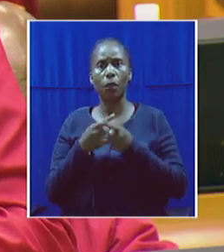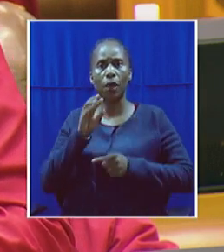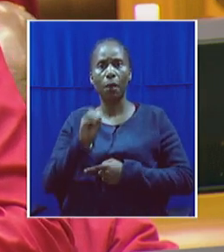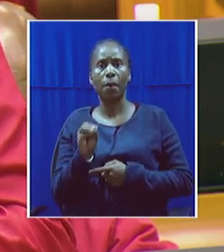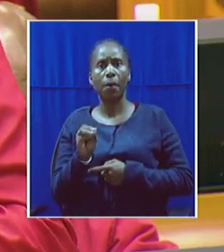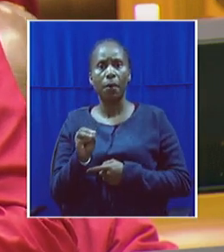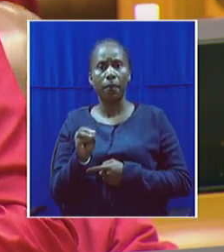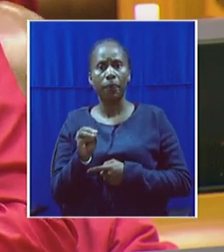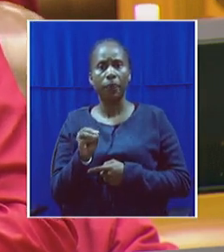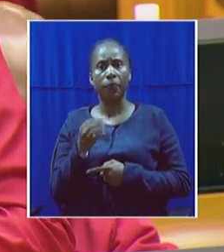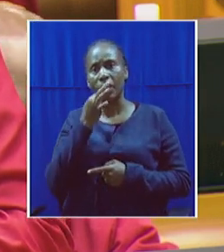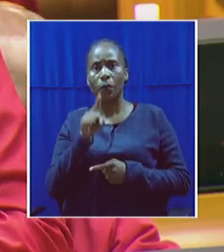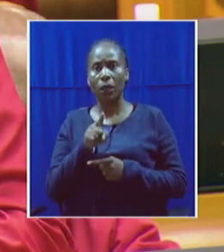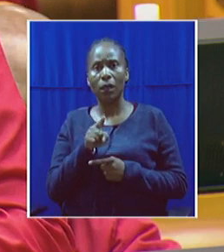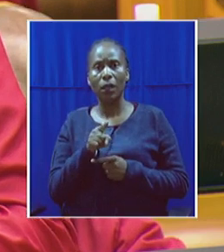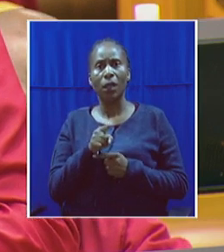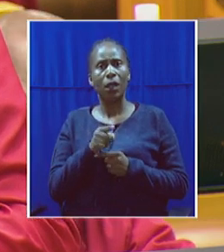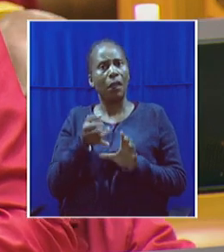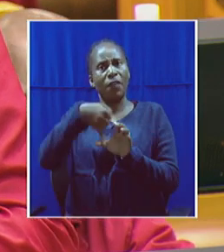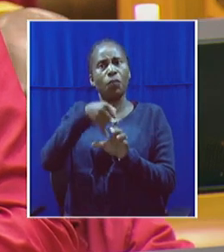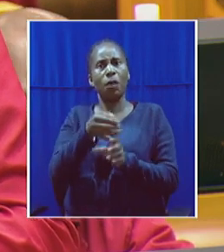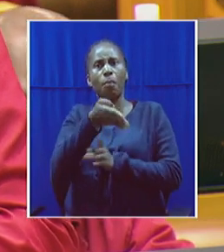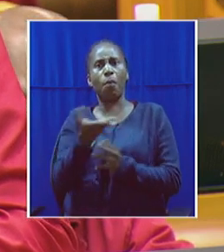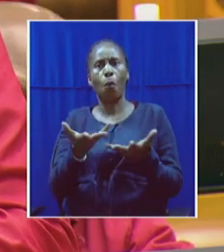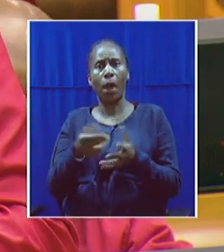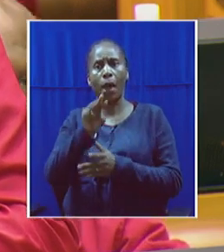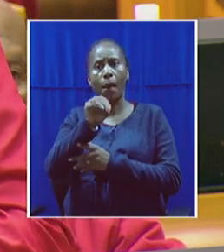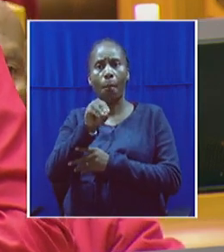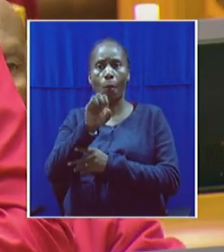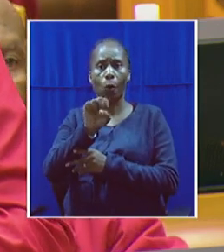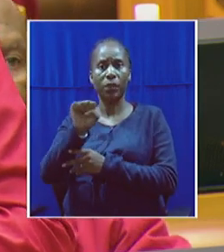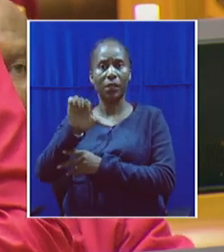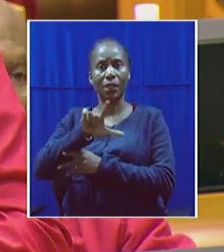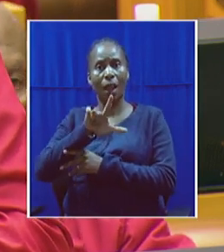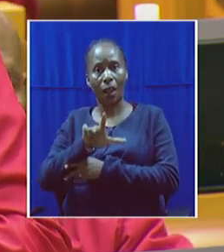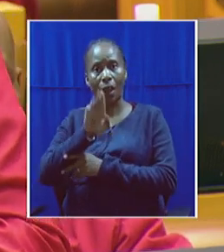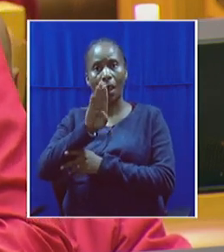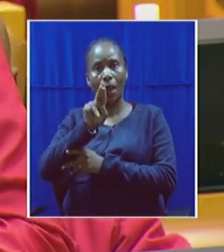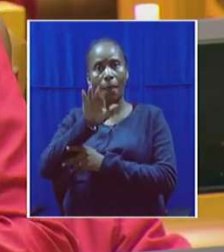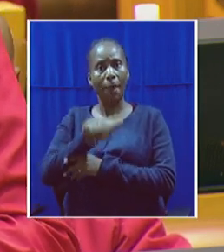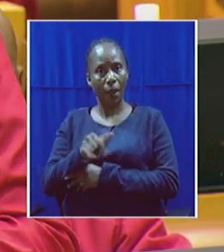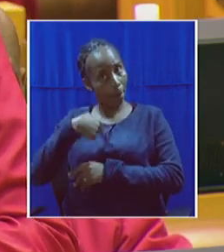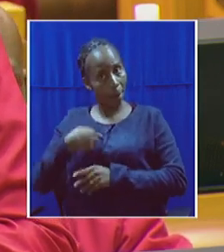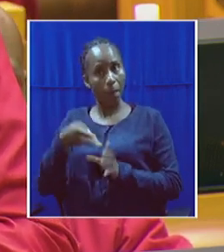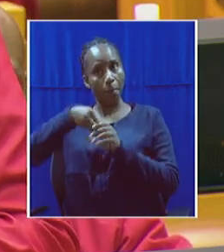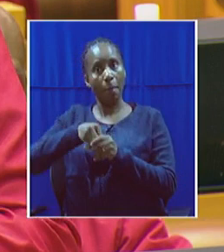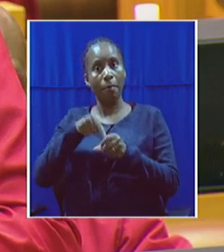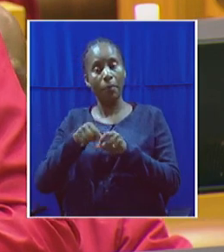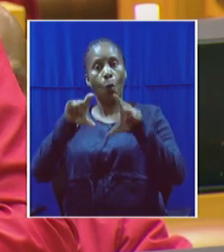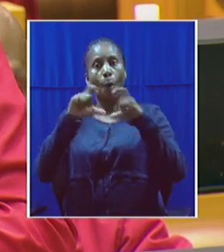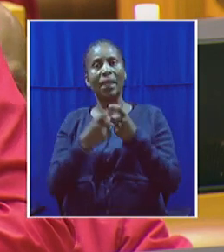T's investments in Mel Bay aren't you being a committee that manages the common Affair of the